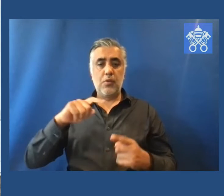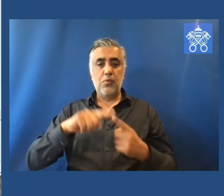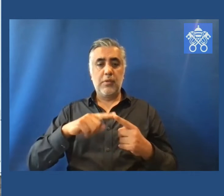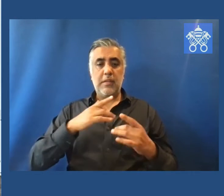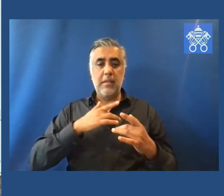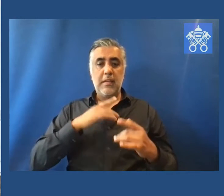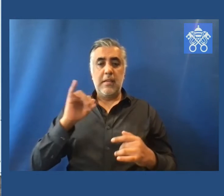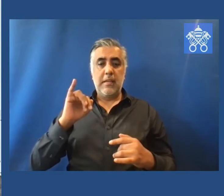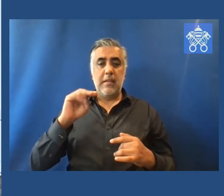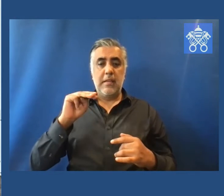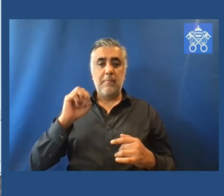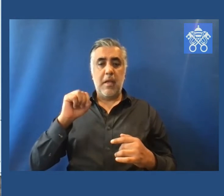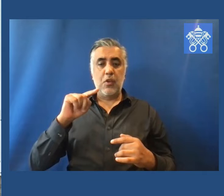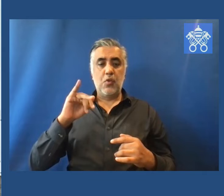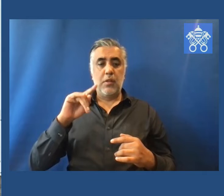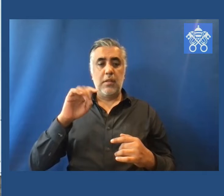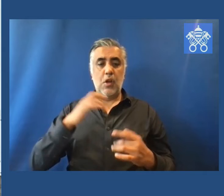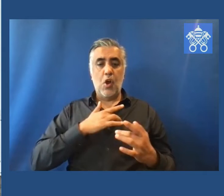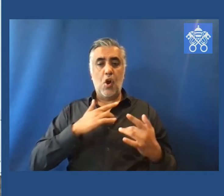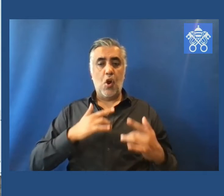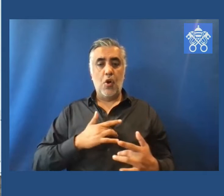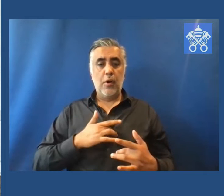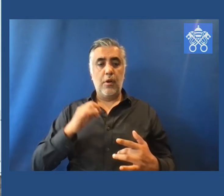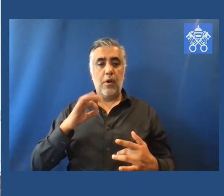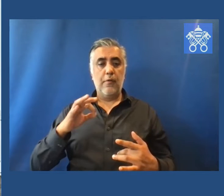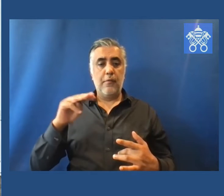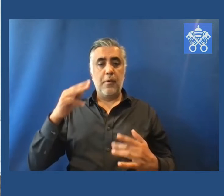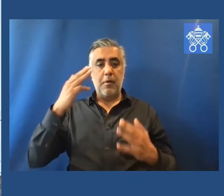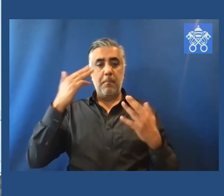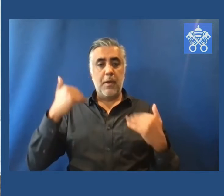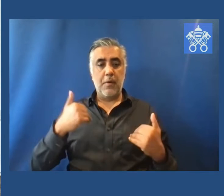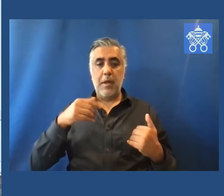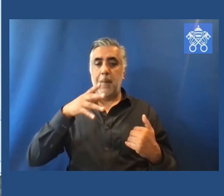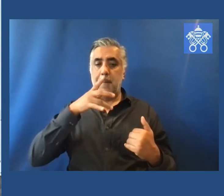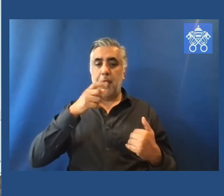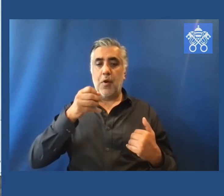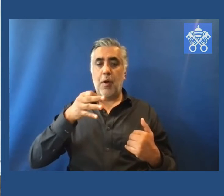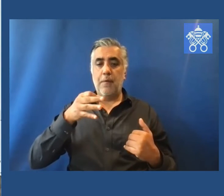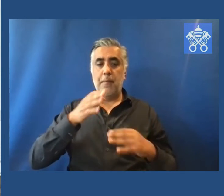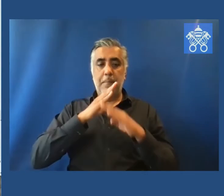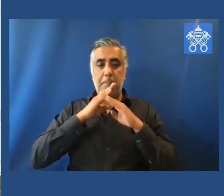Russia and Ukraine to the Immaculate Heart of Mary, so that she, the